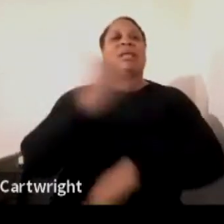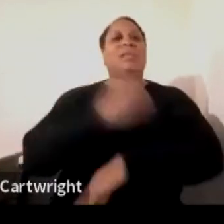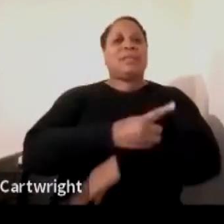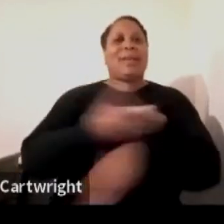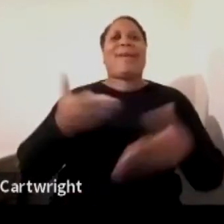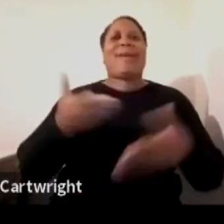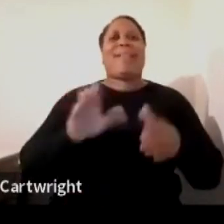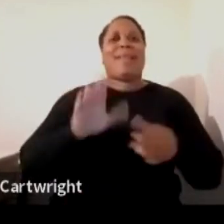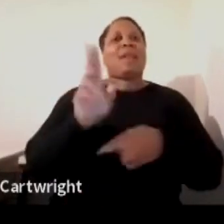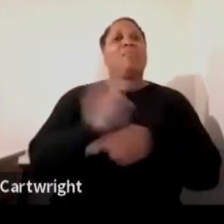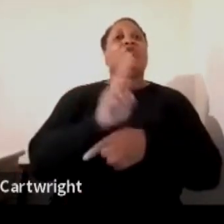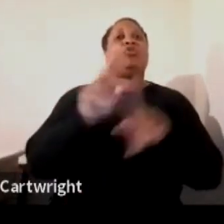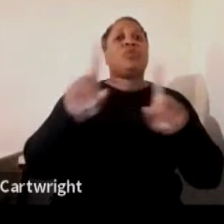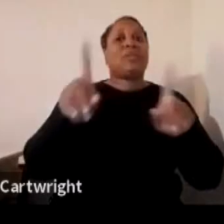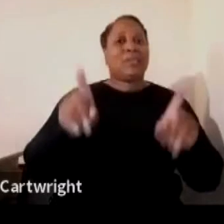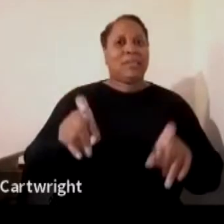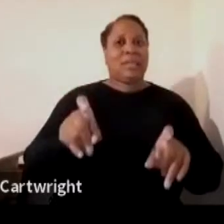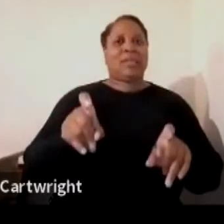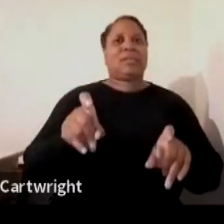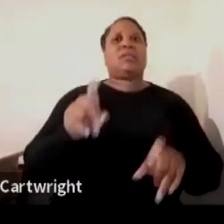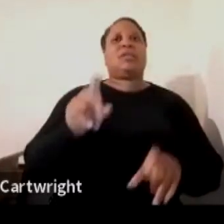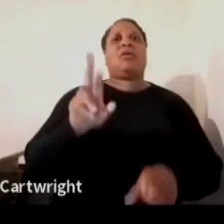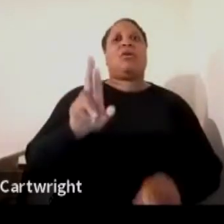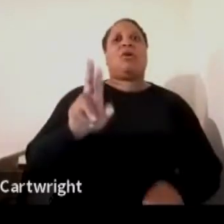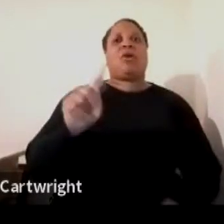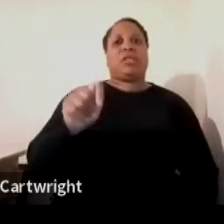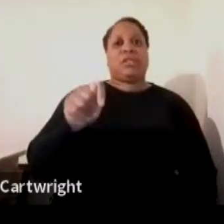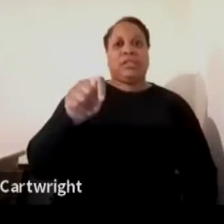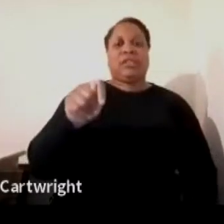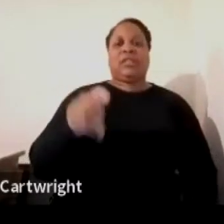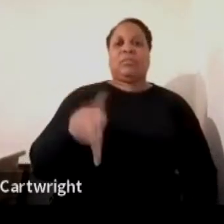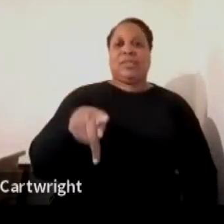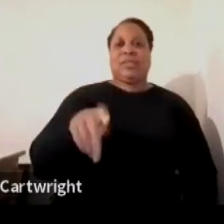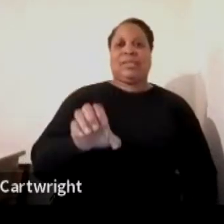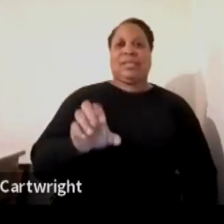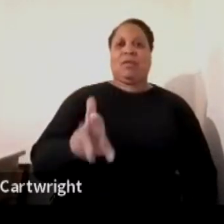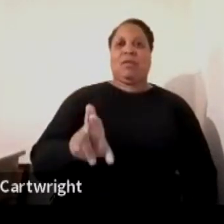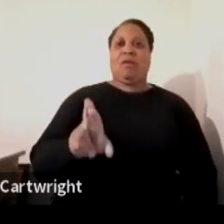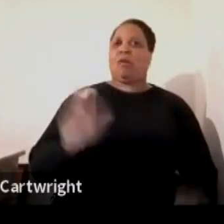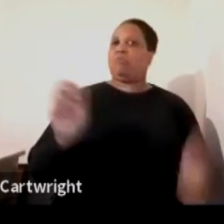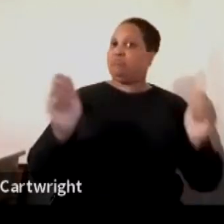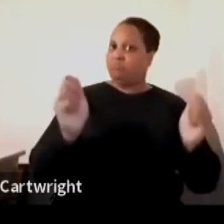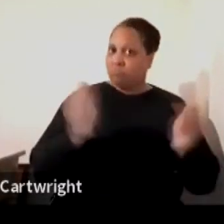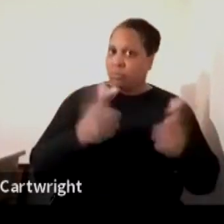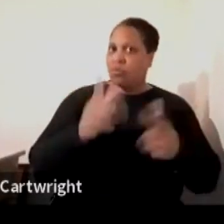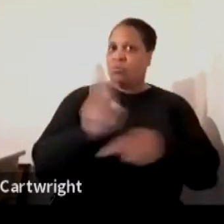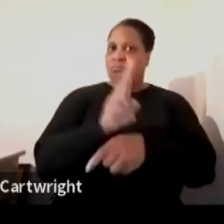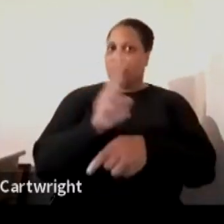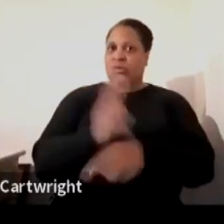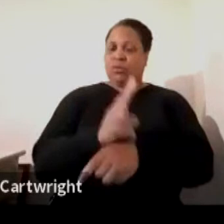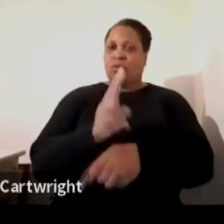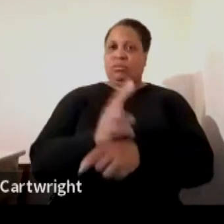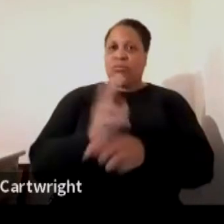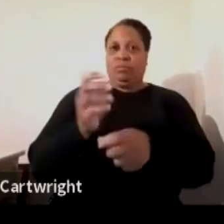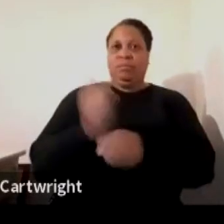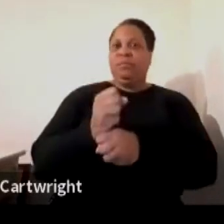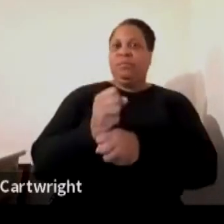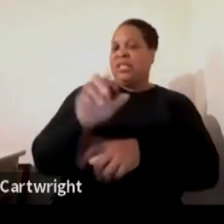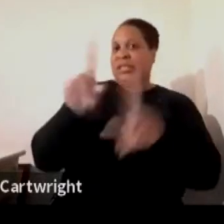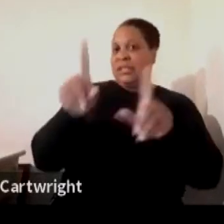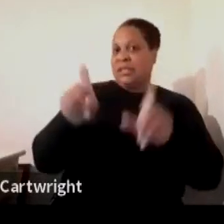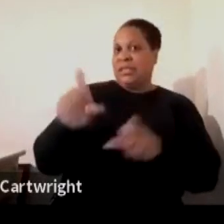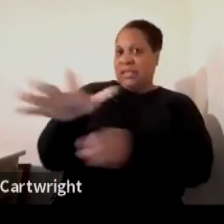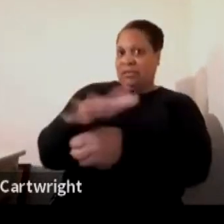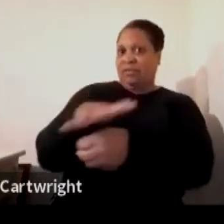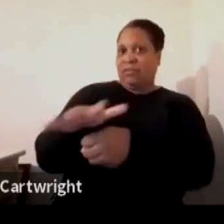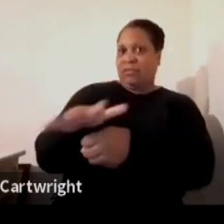test. We use the RT-PCR test for everyone who gets tested at Perat testing facility, and so they would